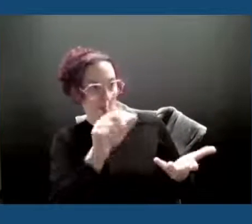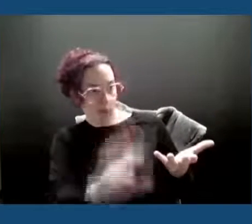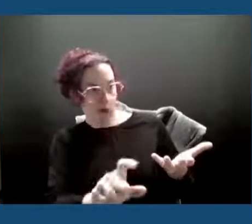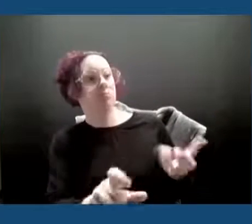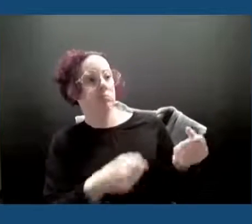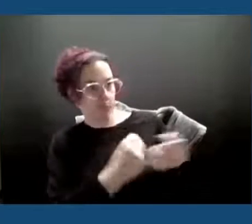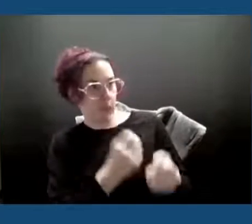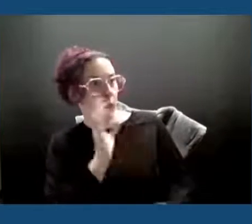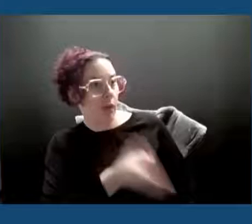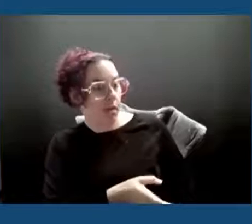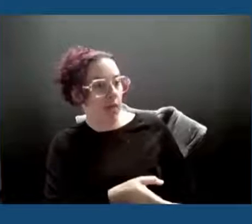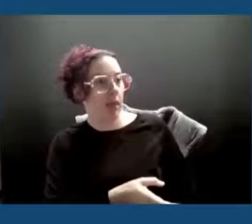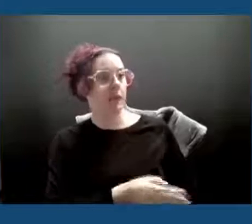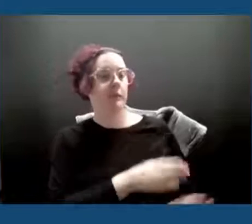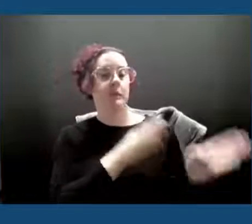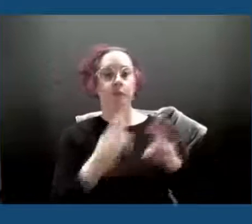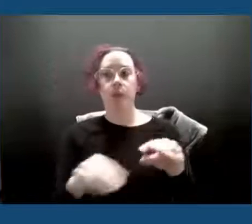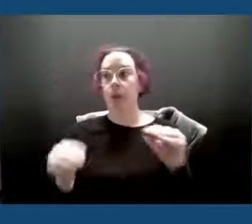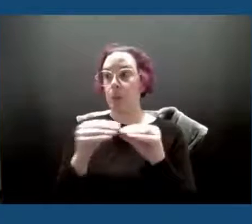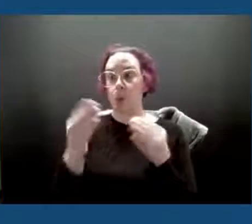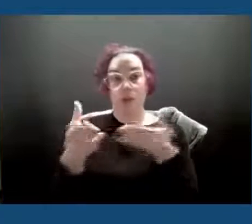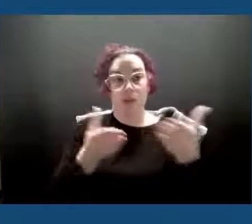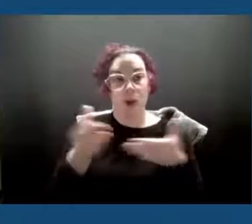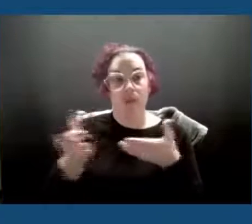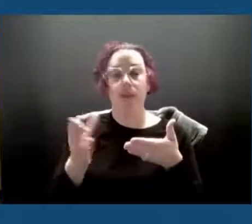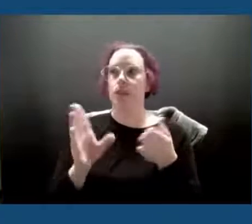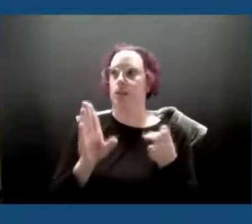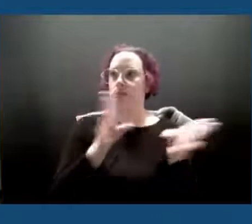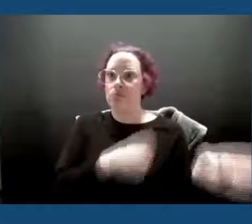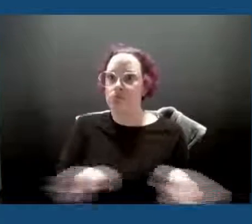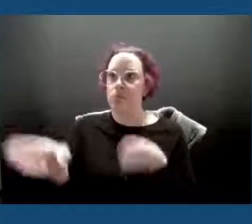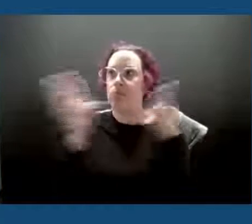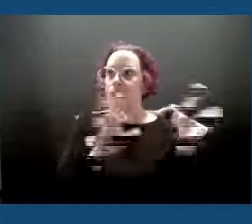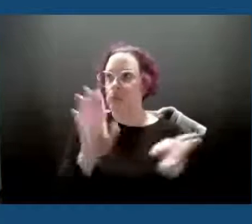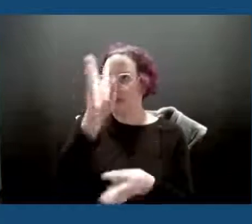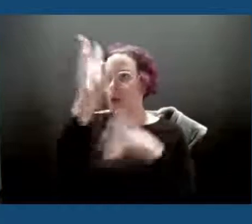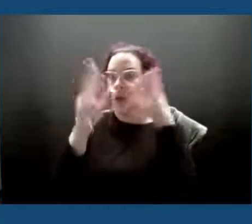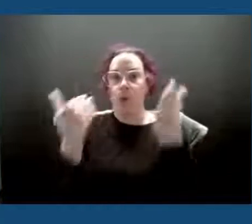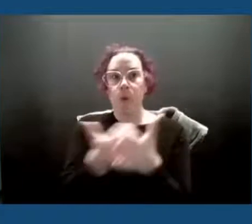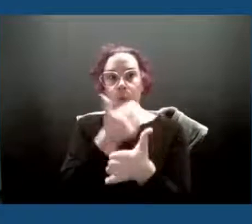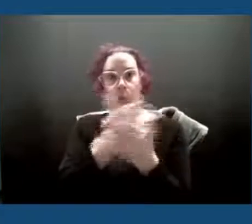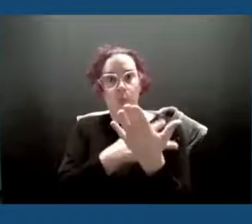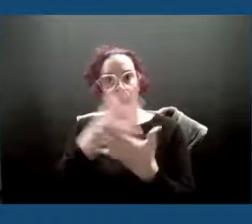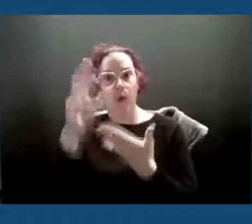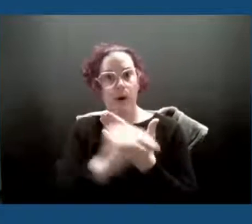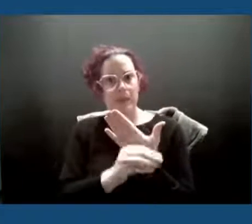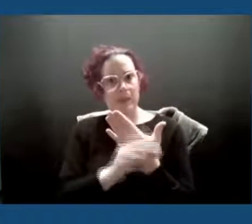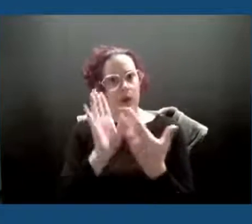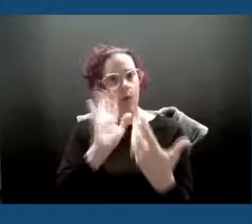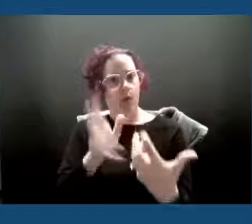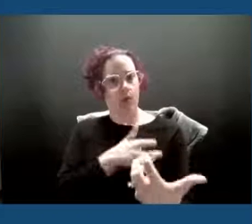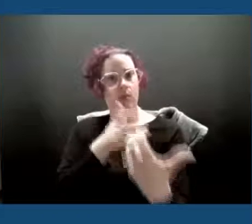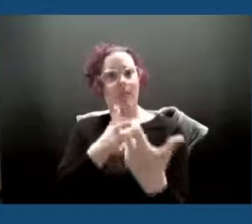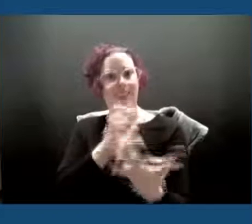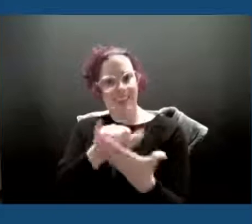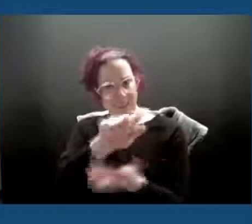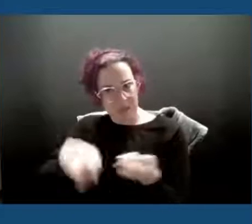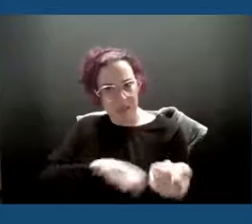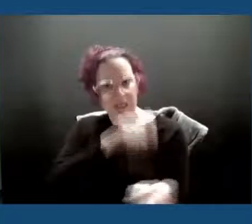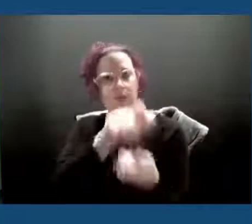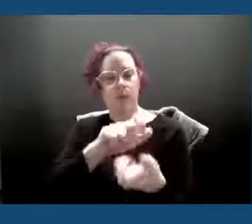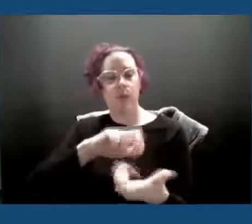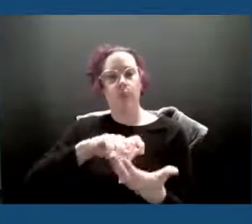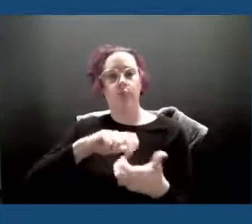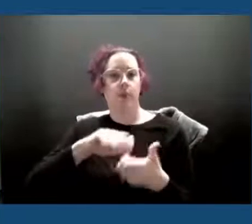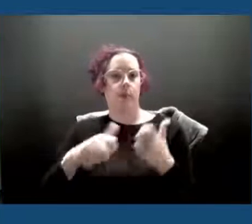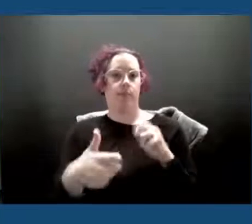providing more services and crafting programs that are tailored to address problems in specific communities. And any way we can strengthen our